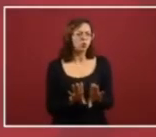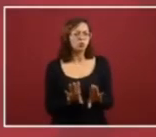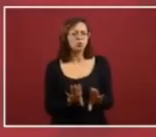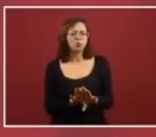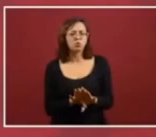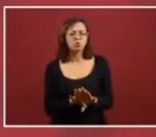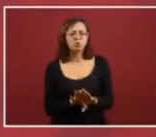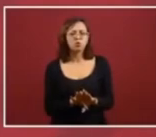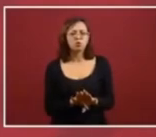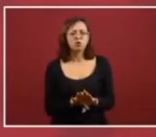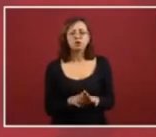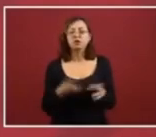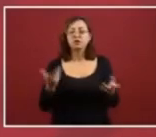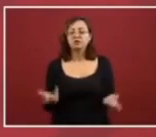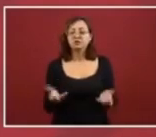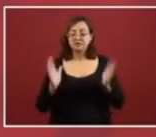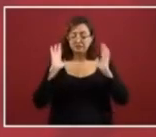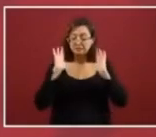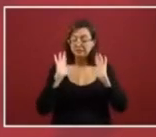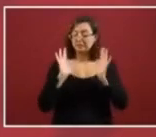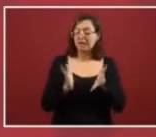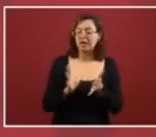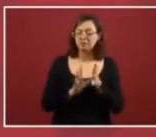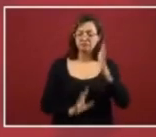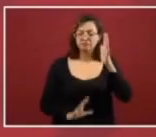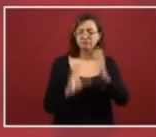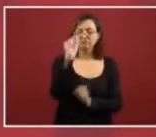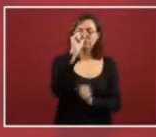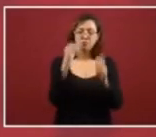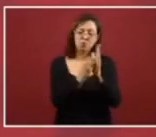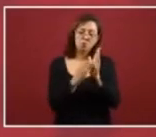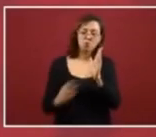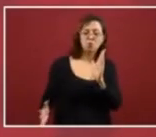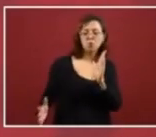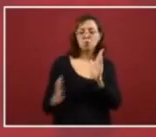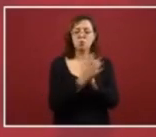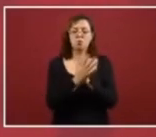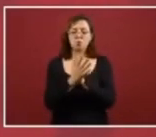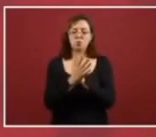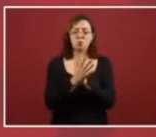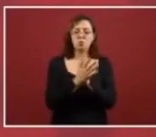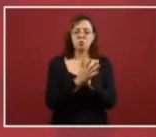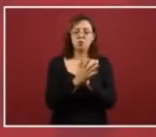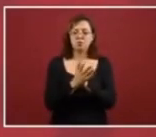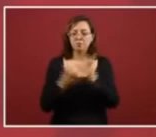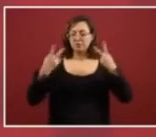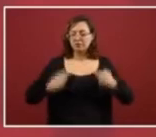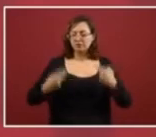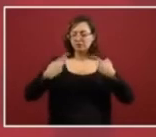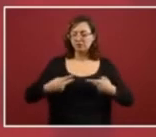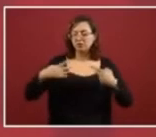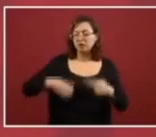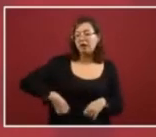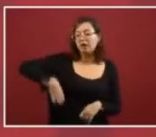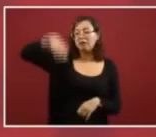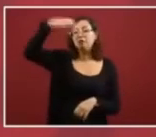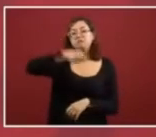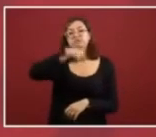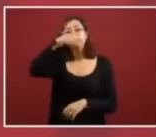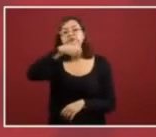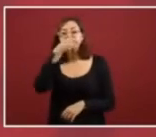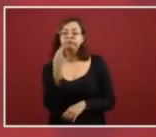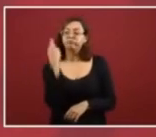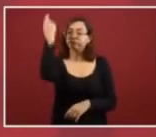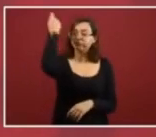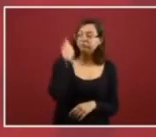Si se va a elevar a rango constitucional. If it will go to a el derecho de los adultos mayores a la pensión. So